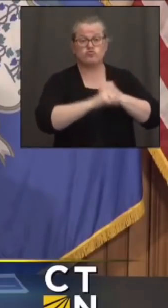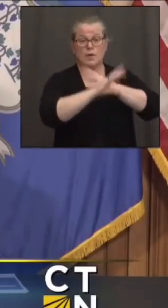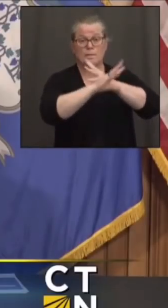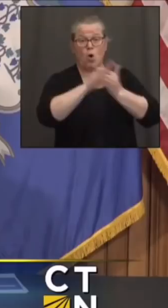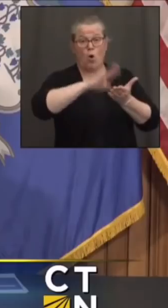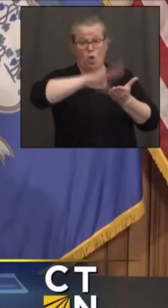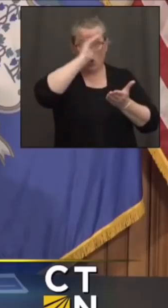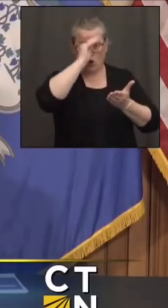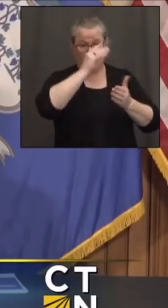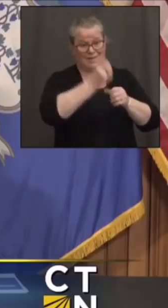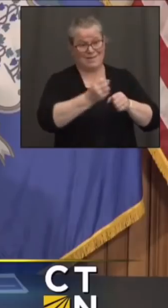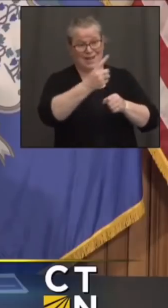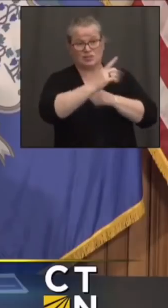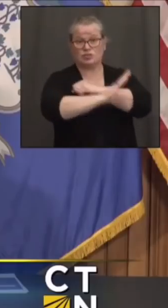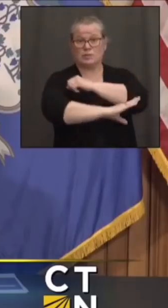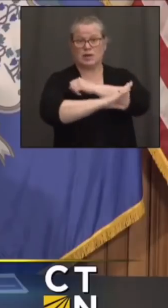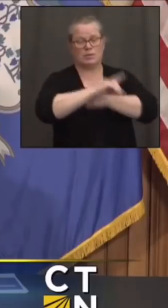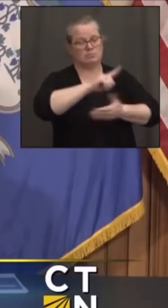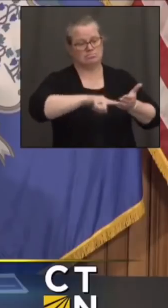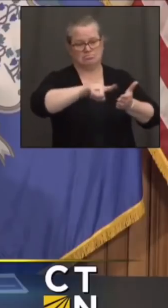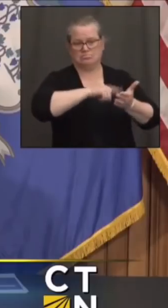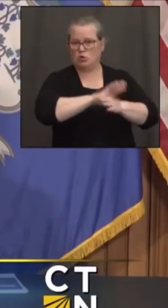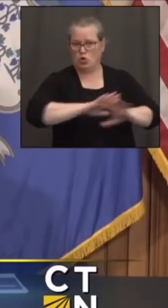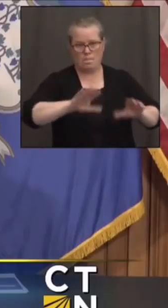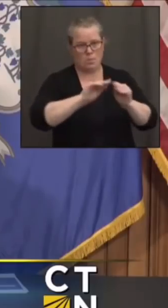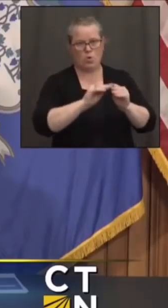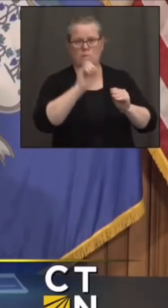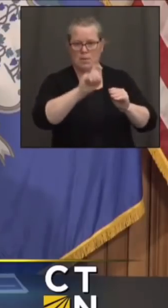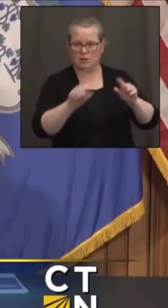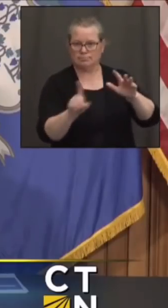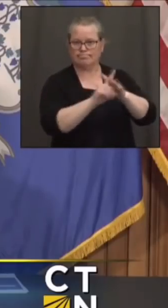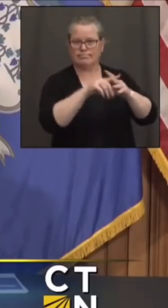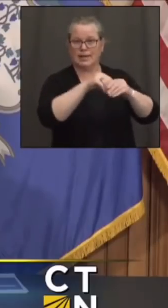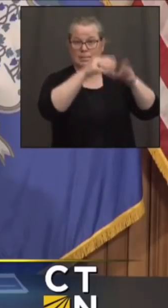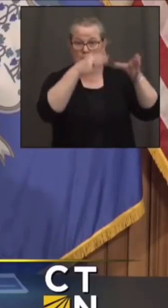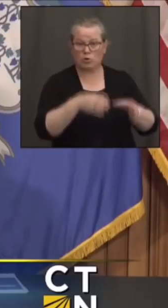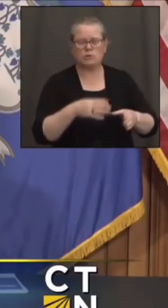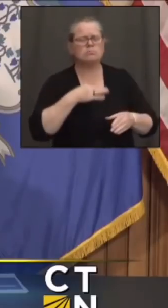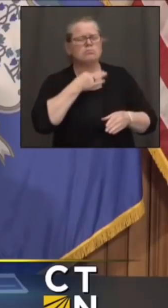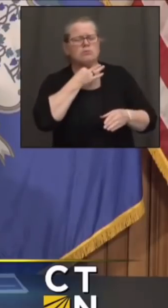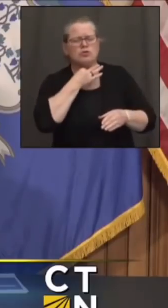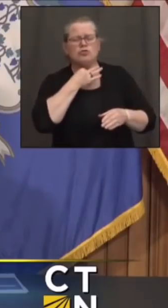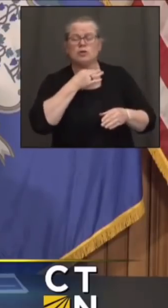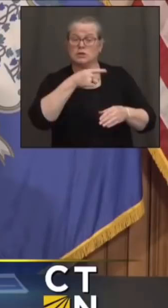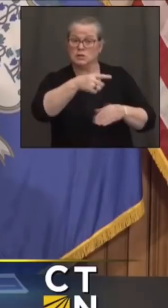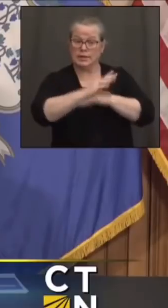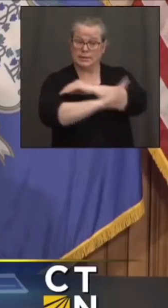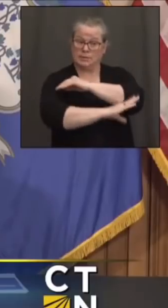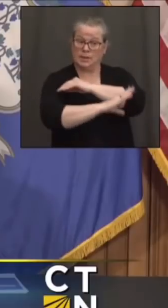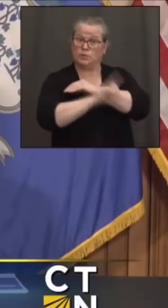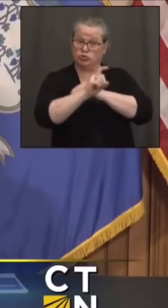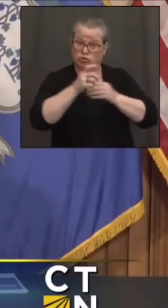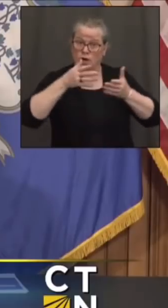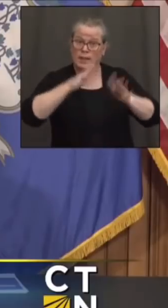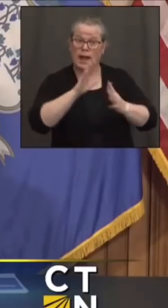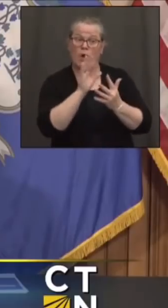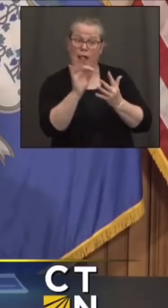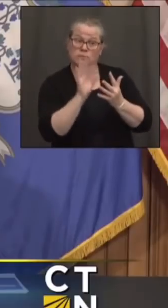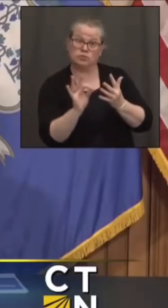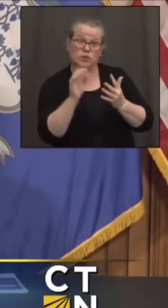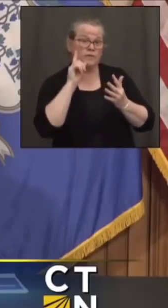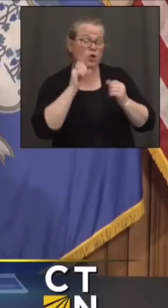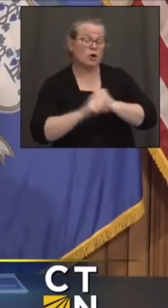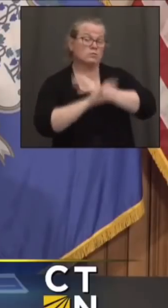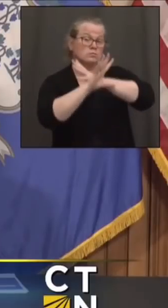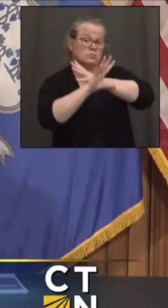know, going into next September, do you think remote learning should still be an option, since most, or there's a possibility